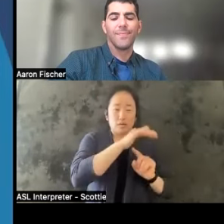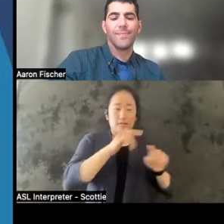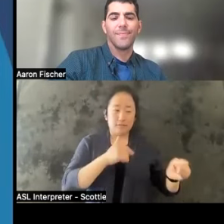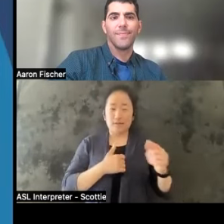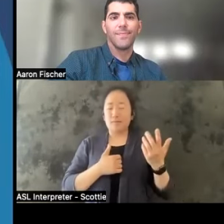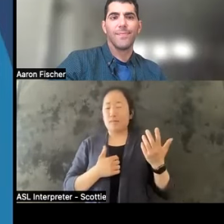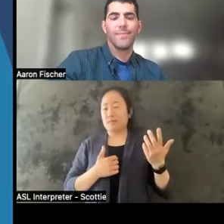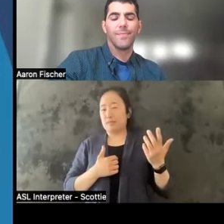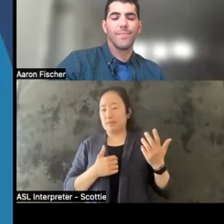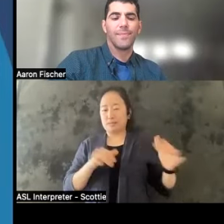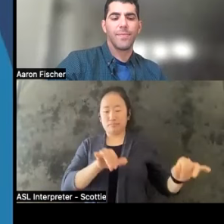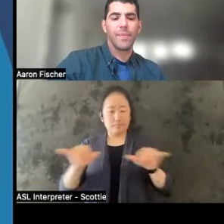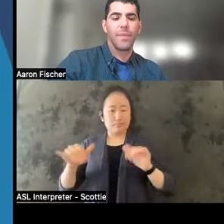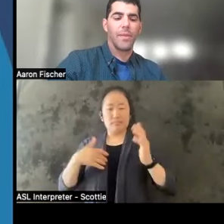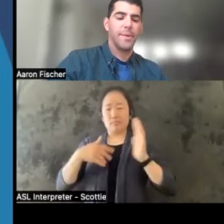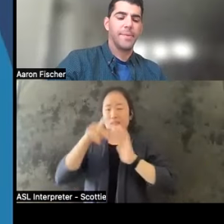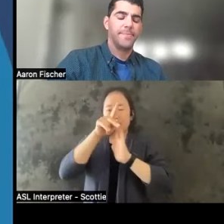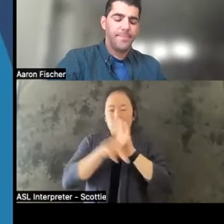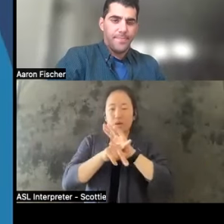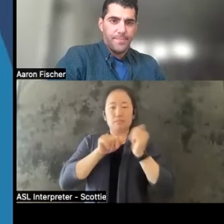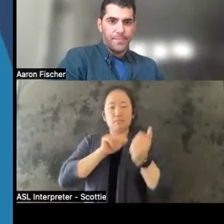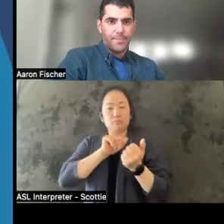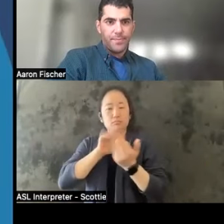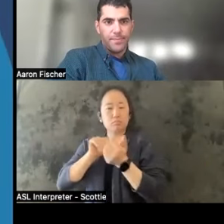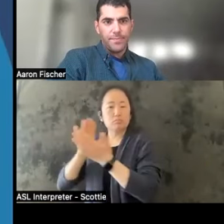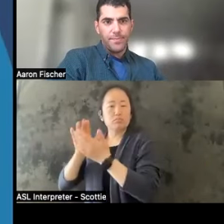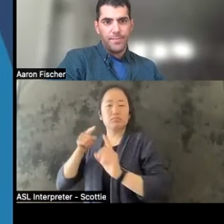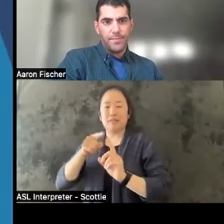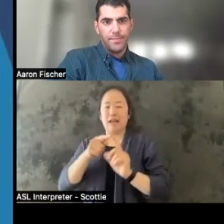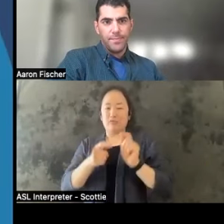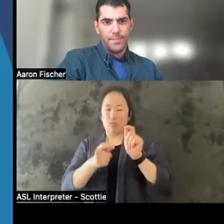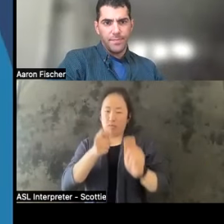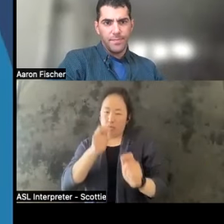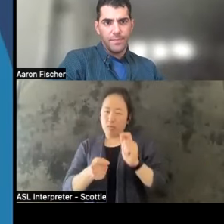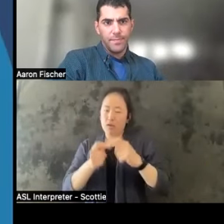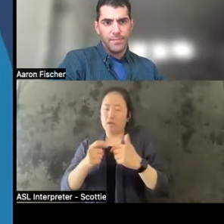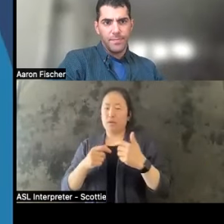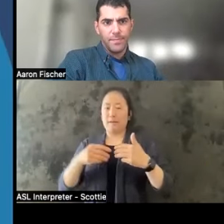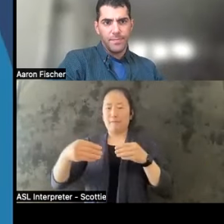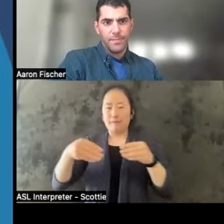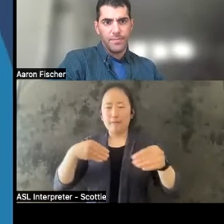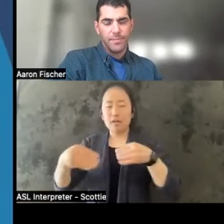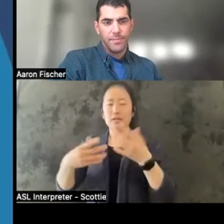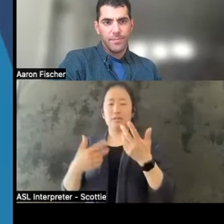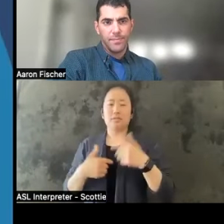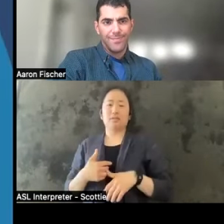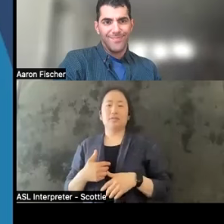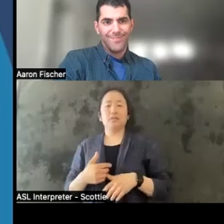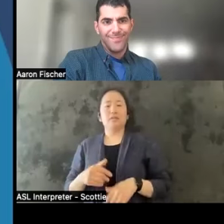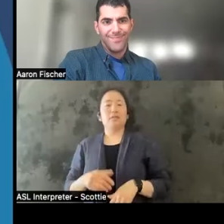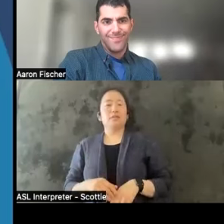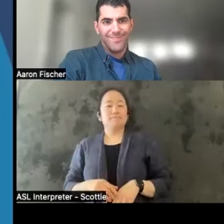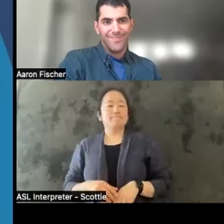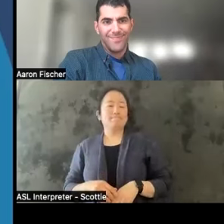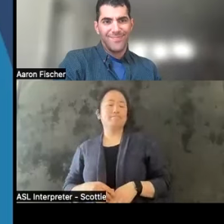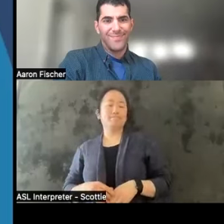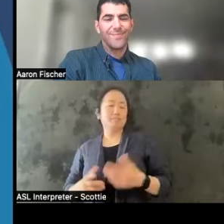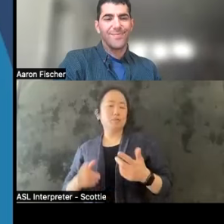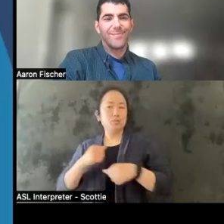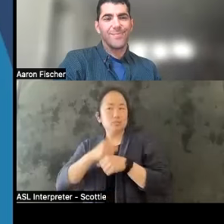policies, practices that may need to be modified or changed or flexed. I like your terminology there, to